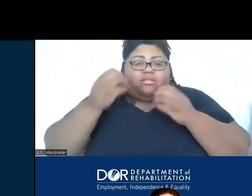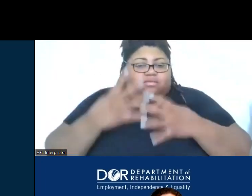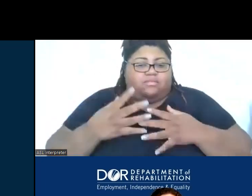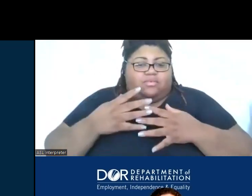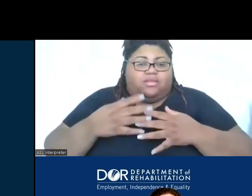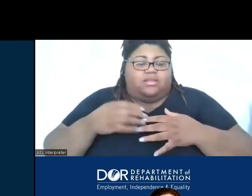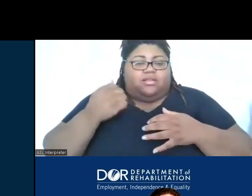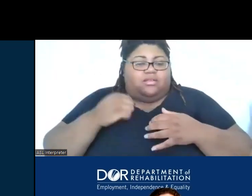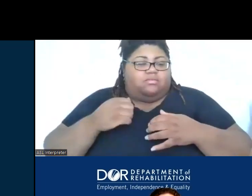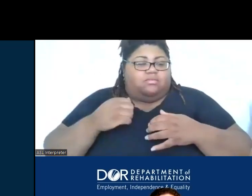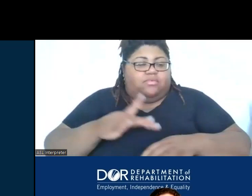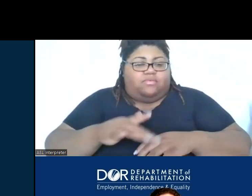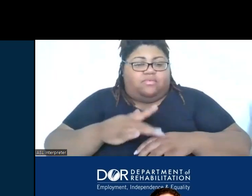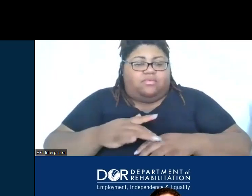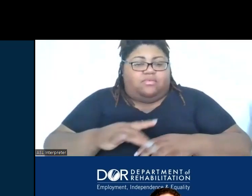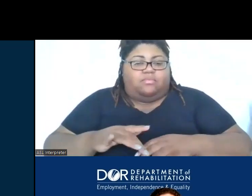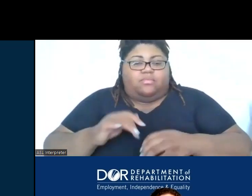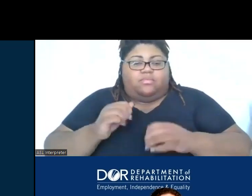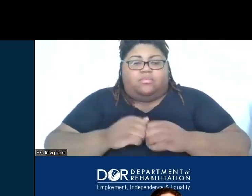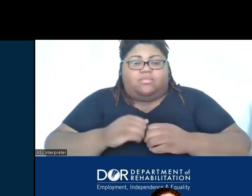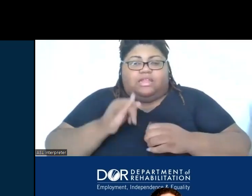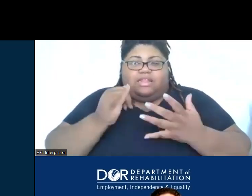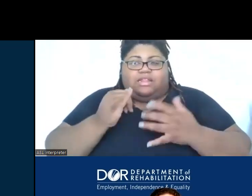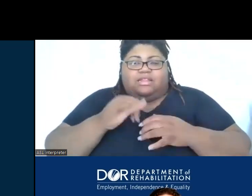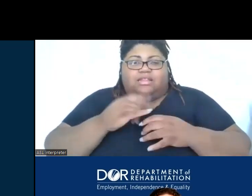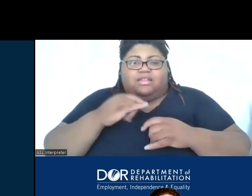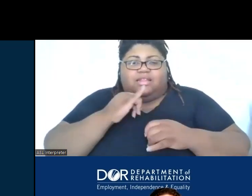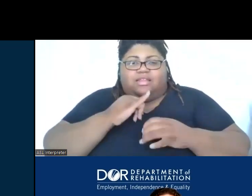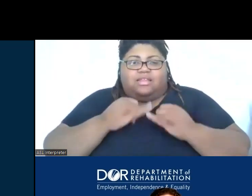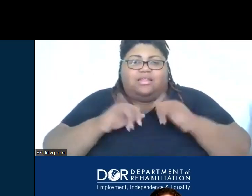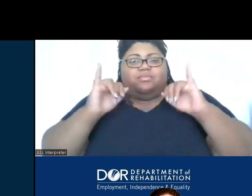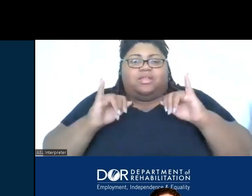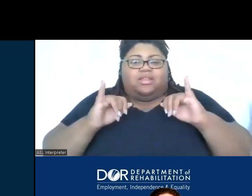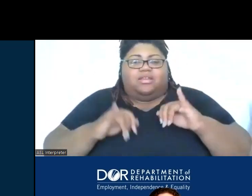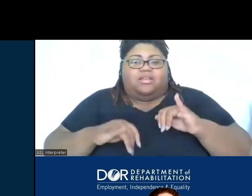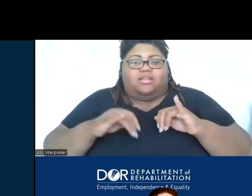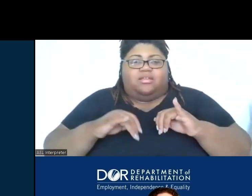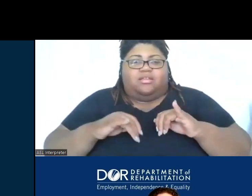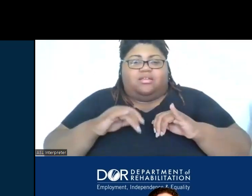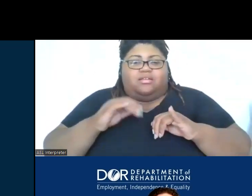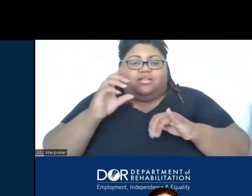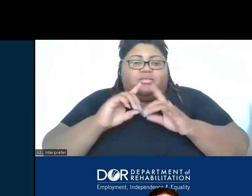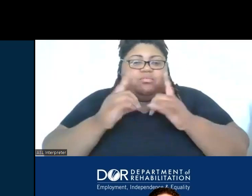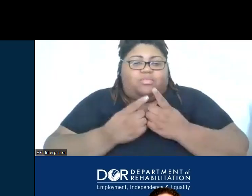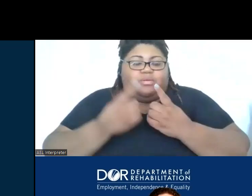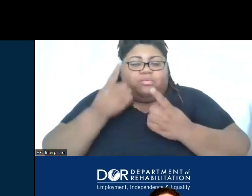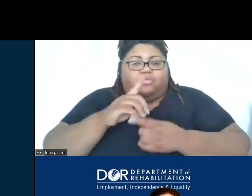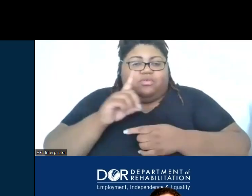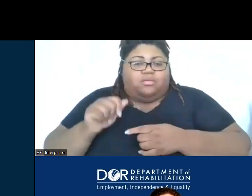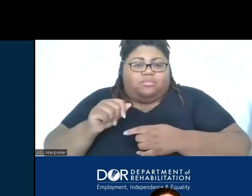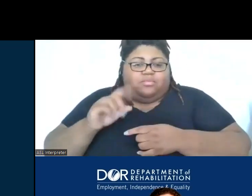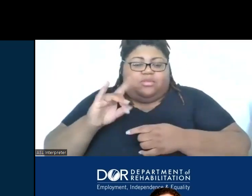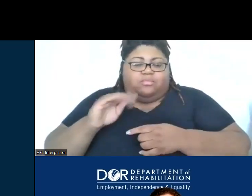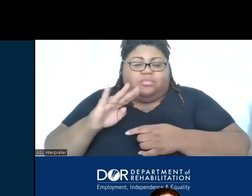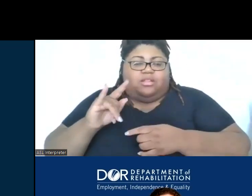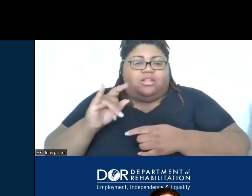living centers that are throughout the state that are overseen by the Department of Rehabilitation. I believe that someone from the tech